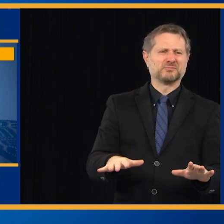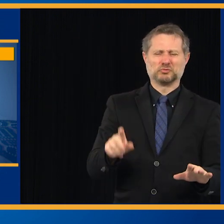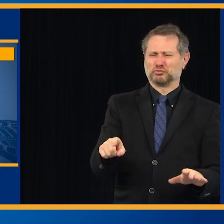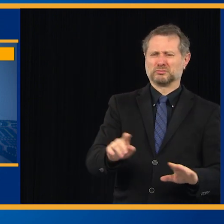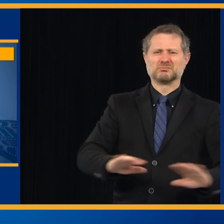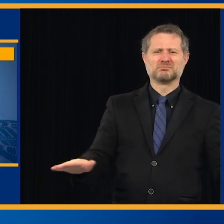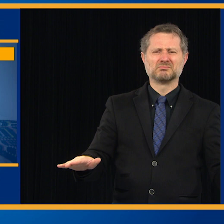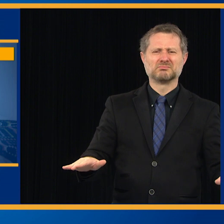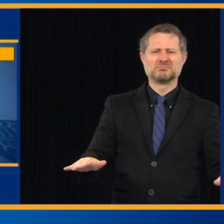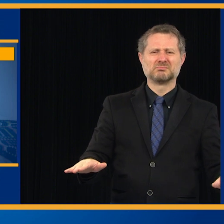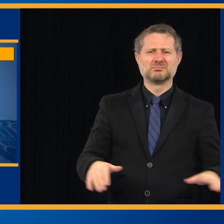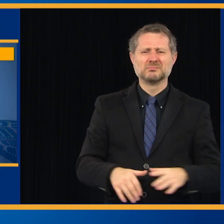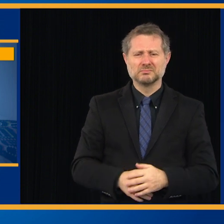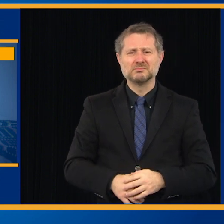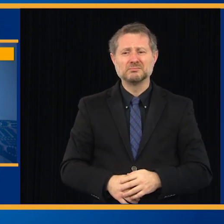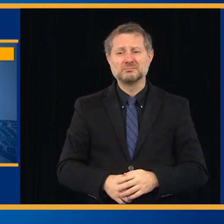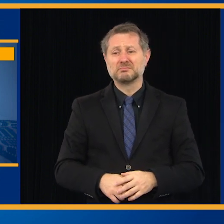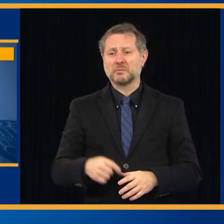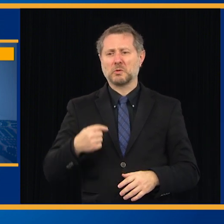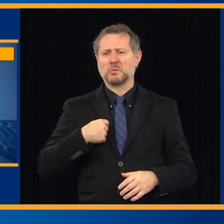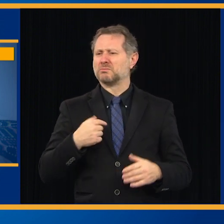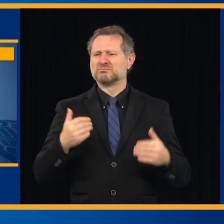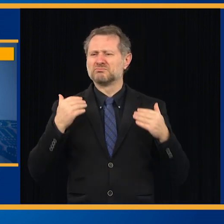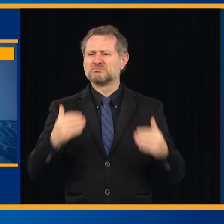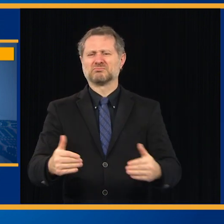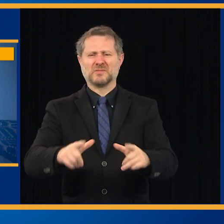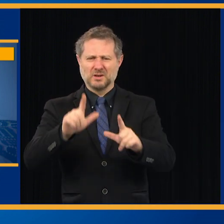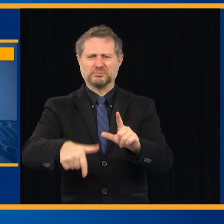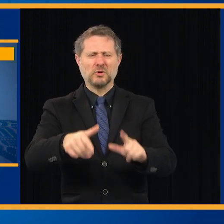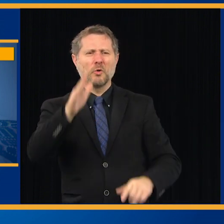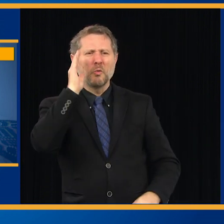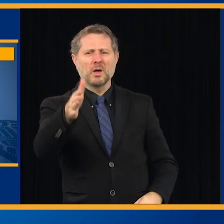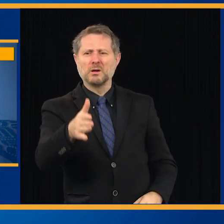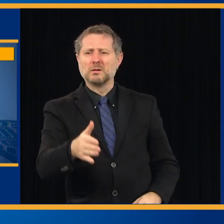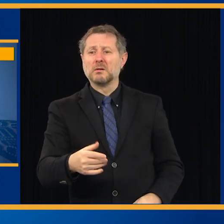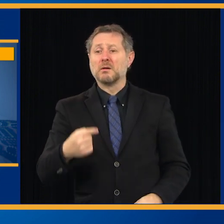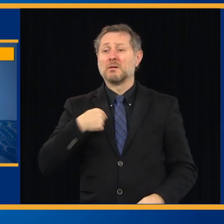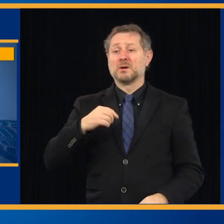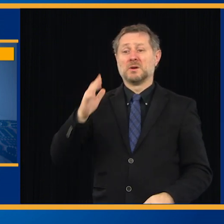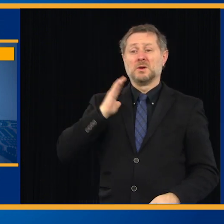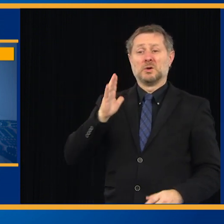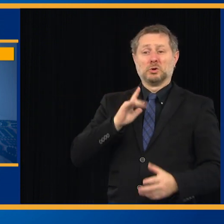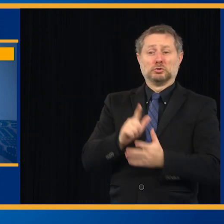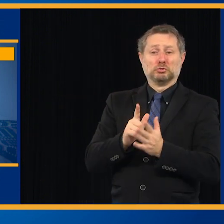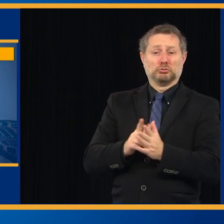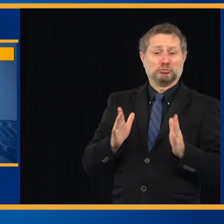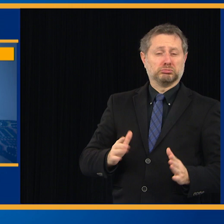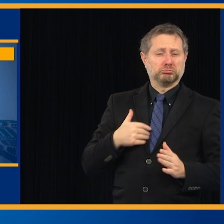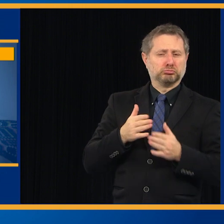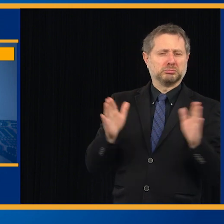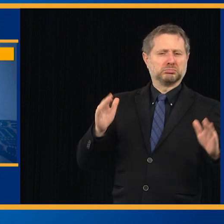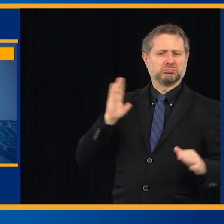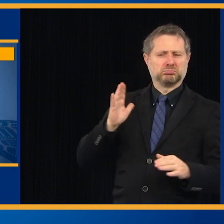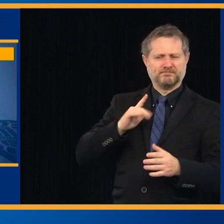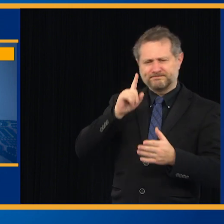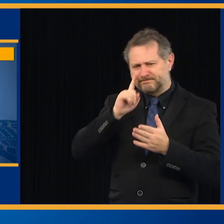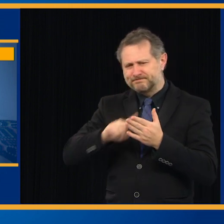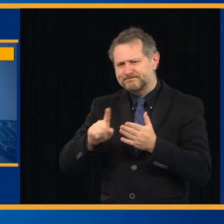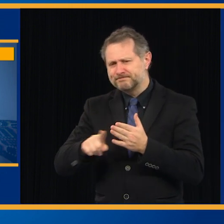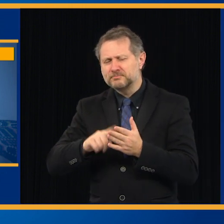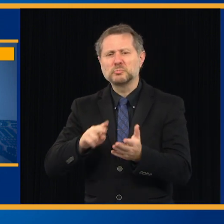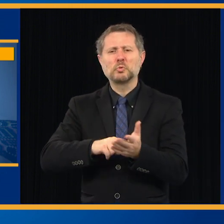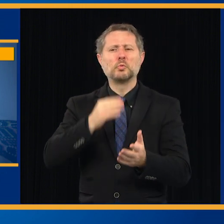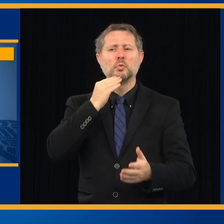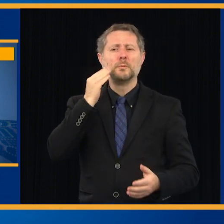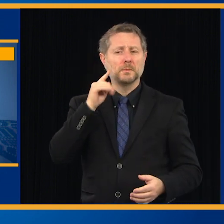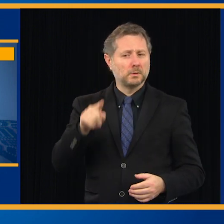I have no problem with that. I was the Attorney General. I did investigations of nursing homes. I have tremendous